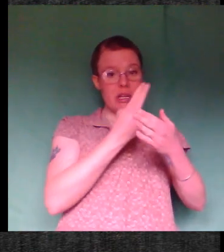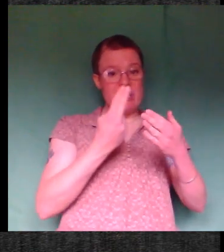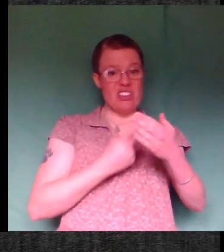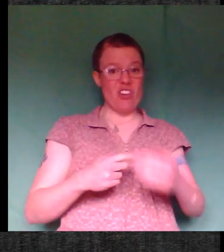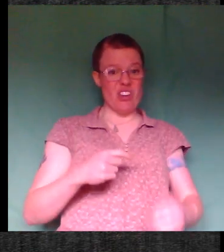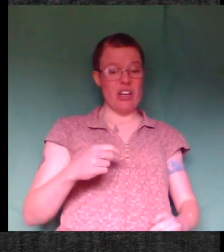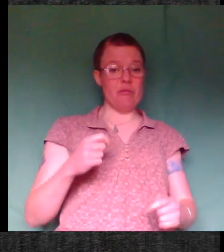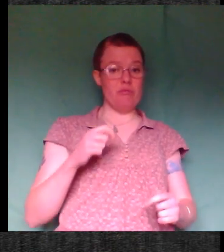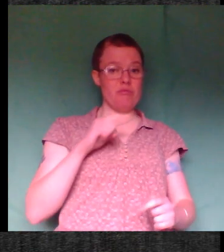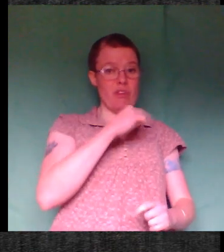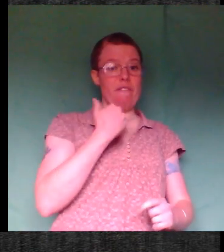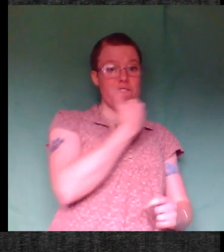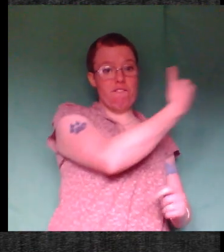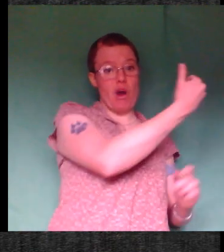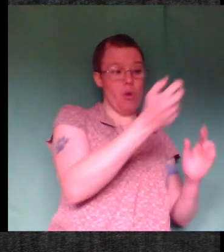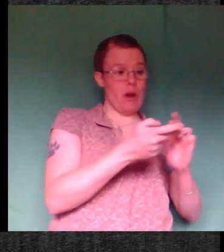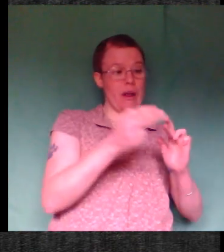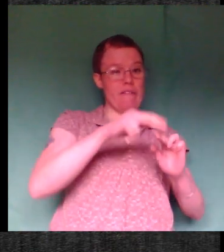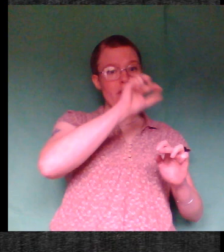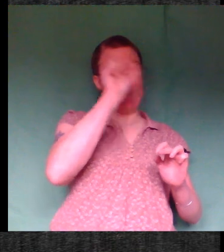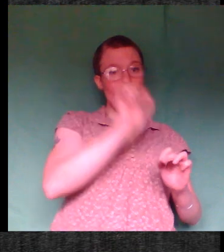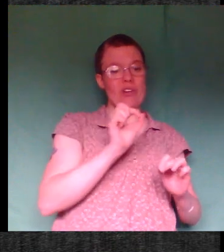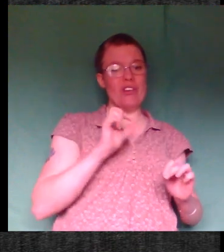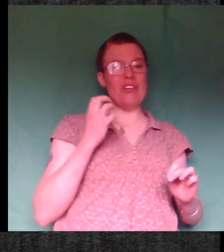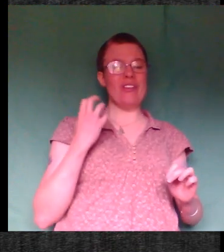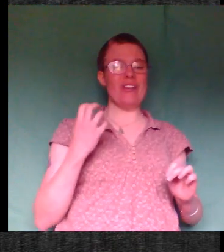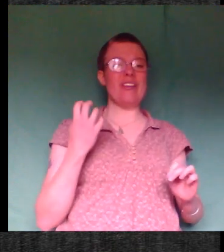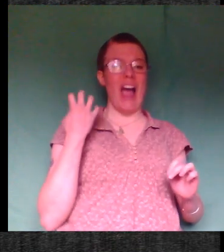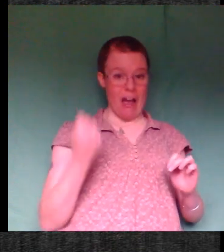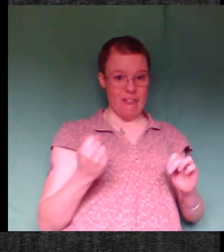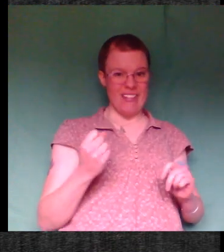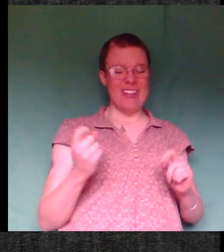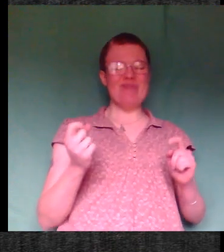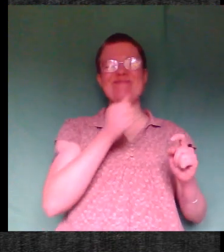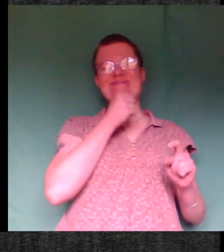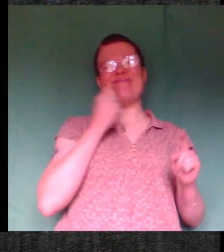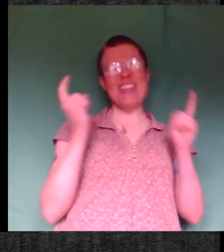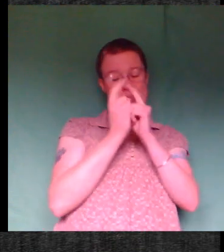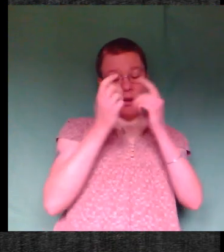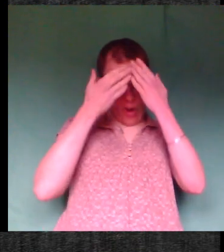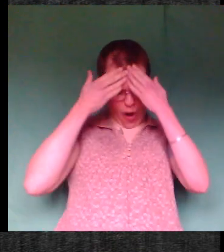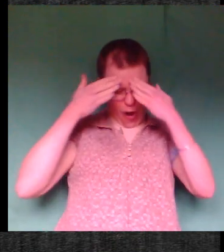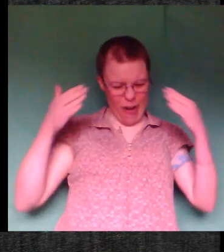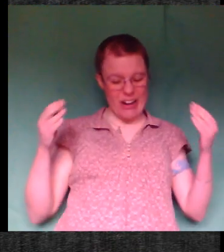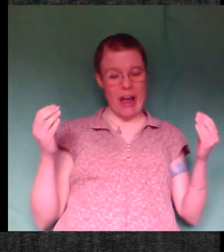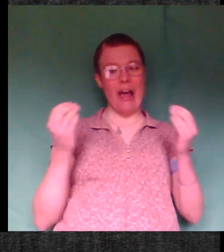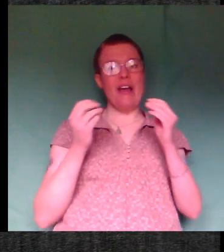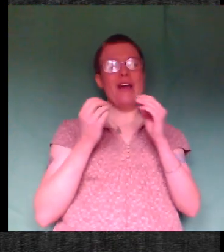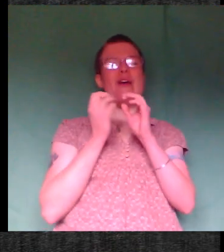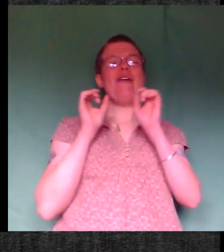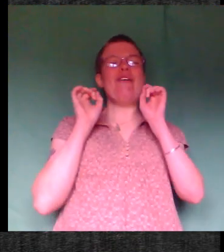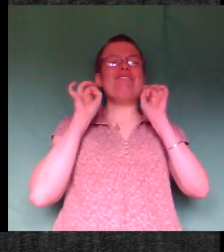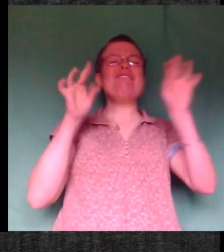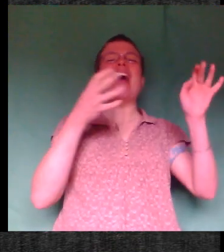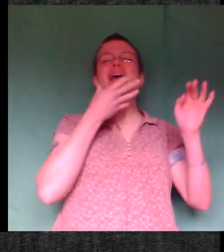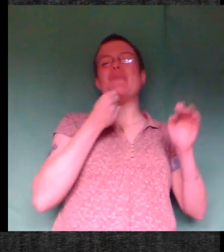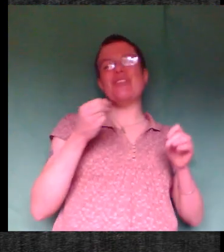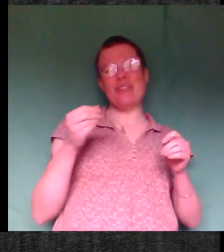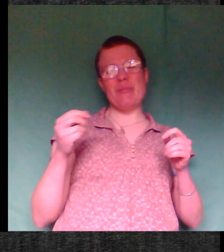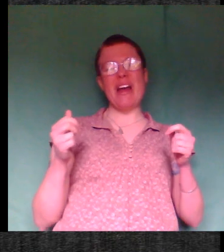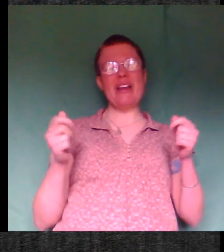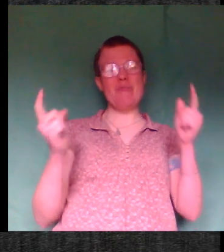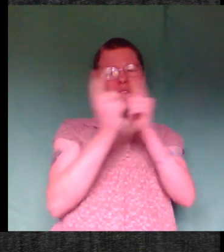have any questions about either of them. Nice to meet you, Snake. It's an honor to speak to a living legend like